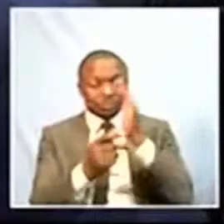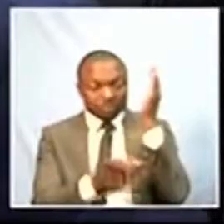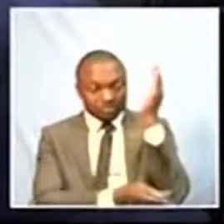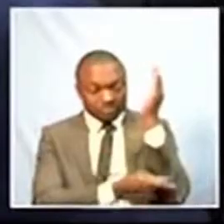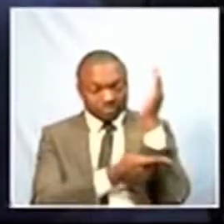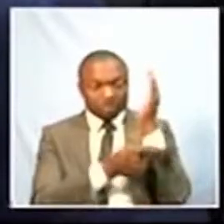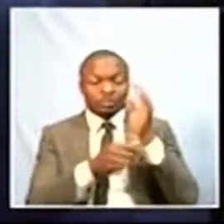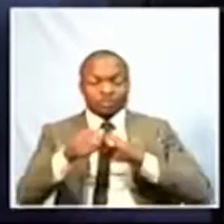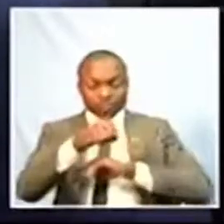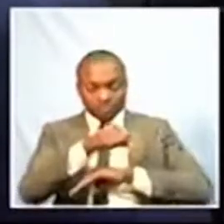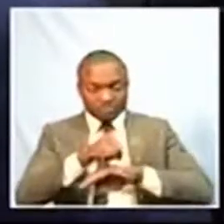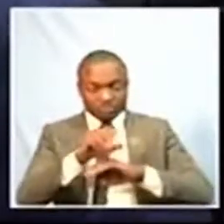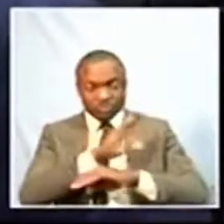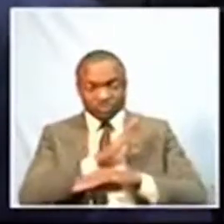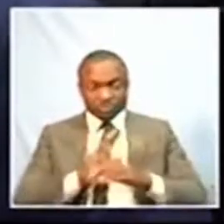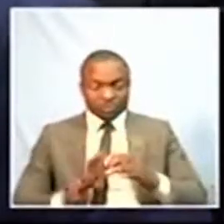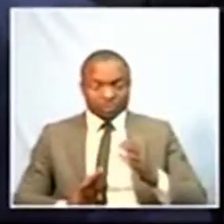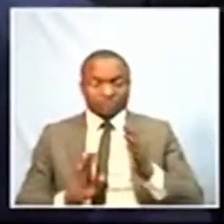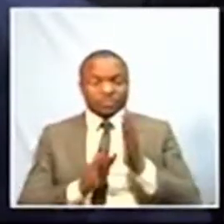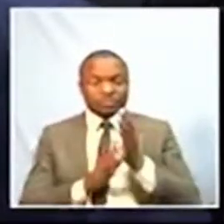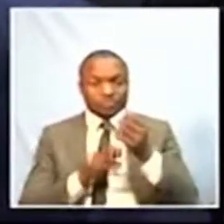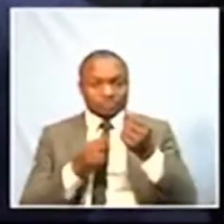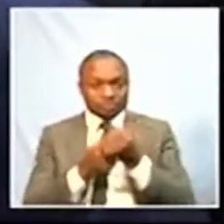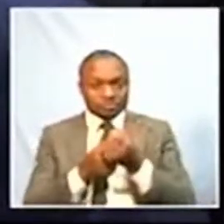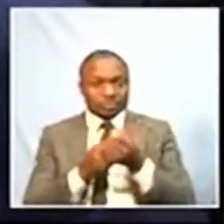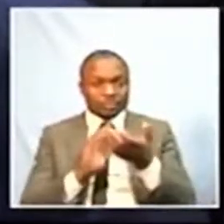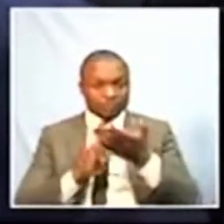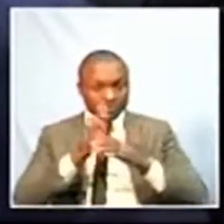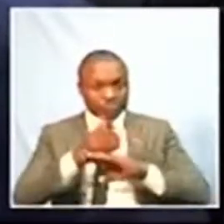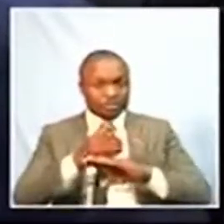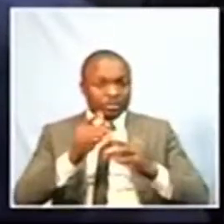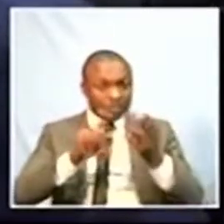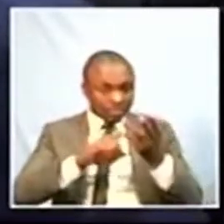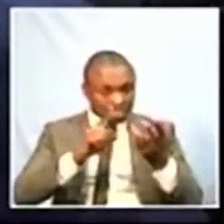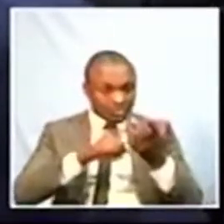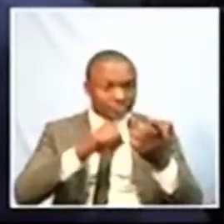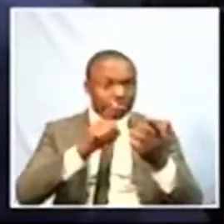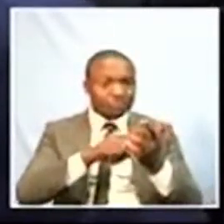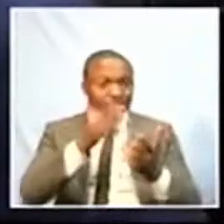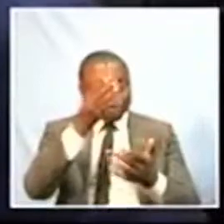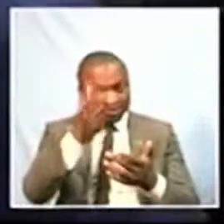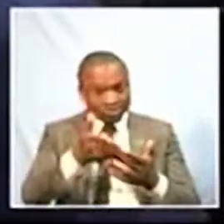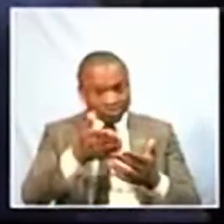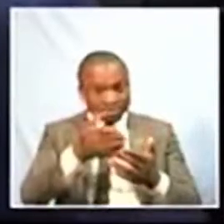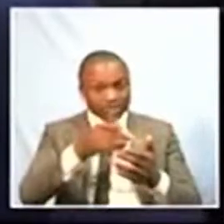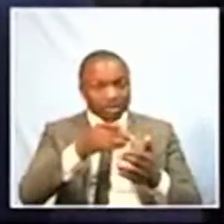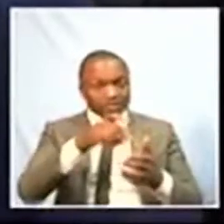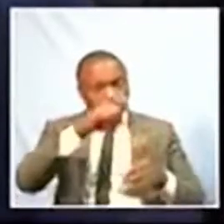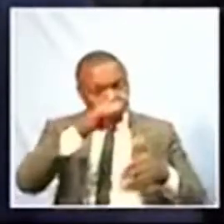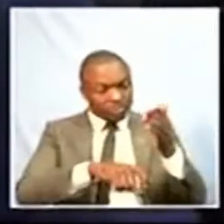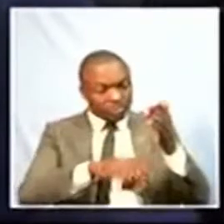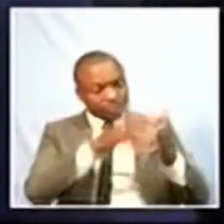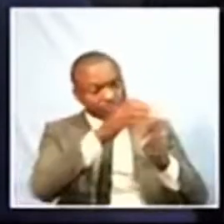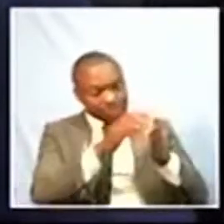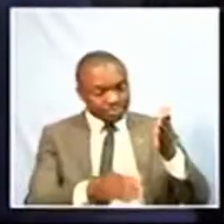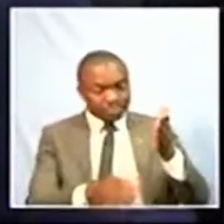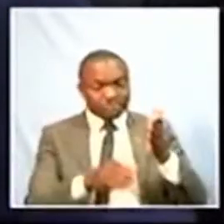boarding, Chair, when head count is done, there's a quotation from the institutions.